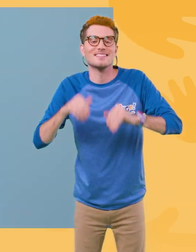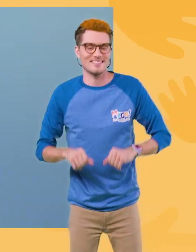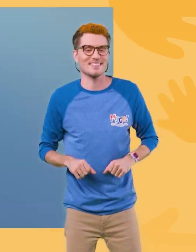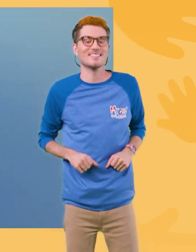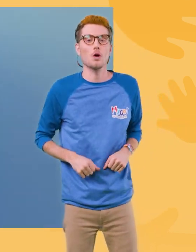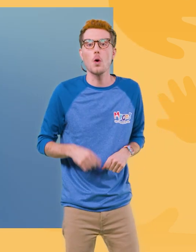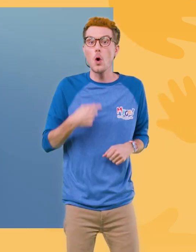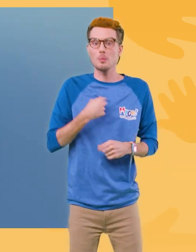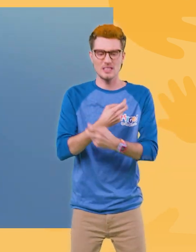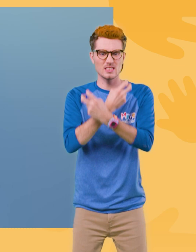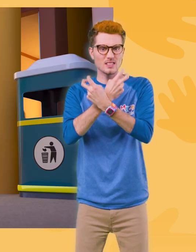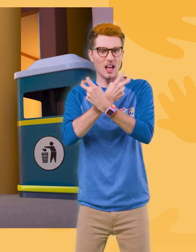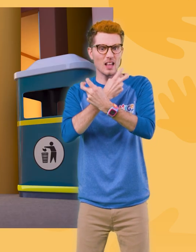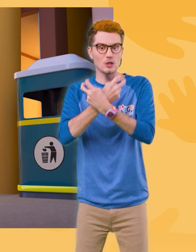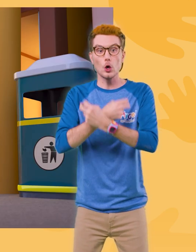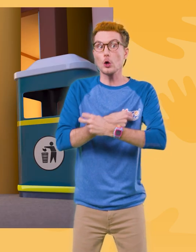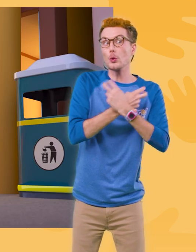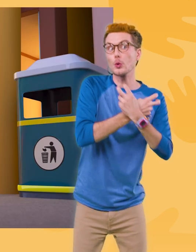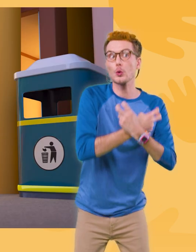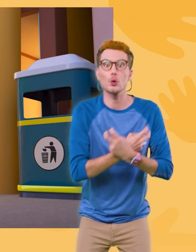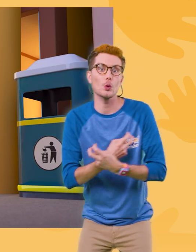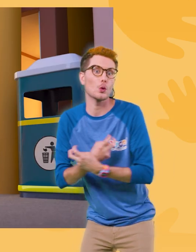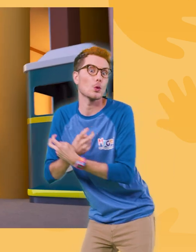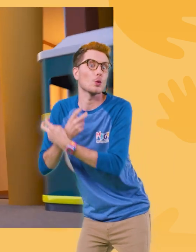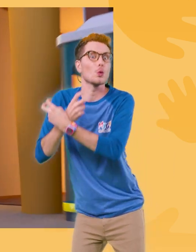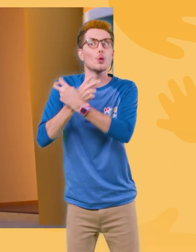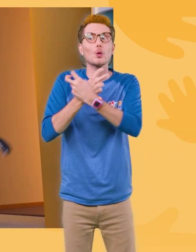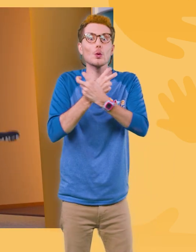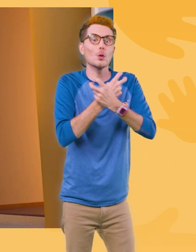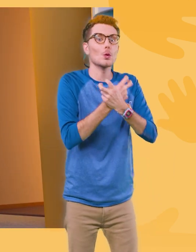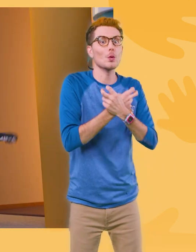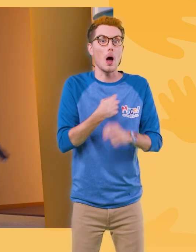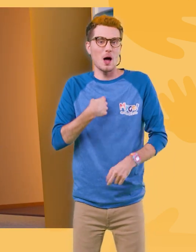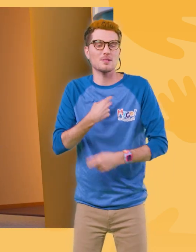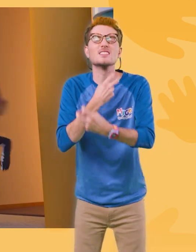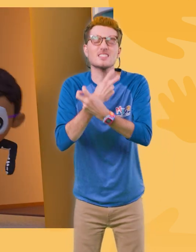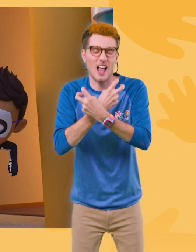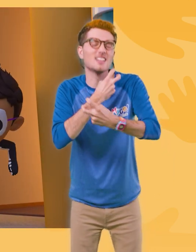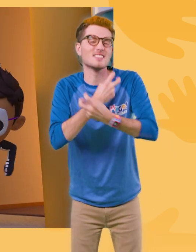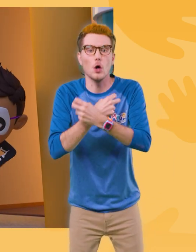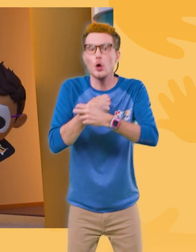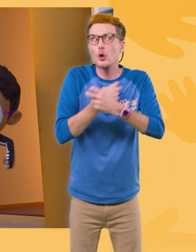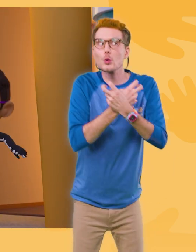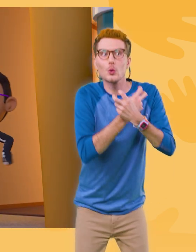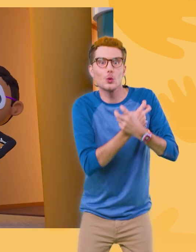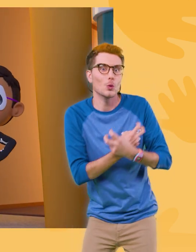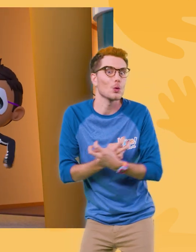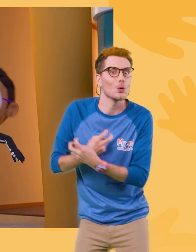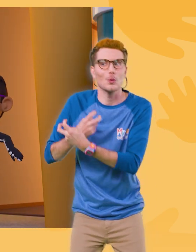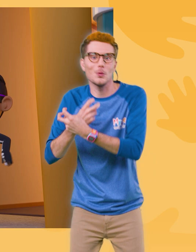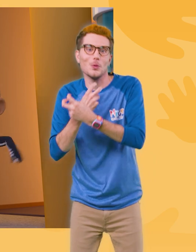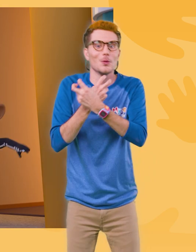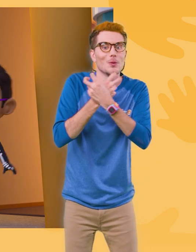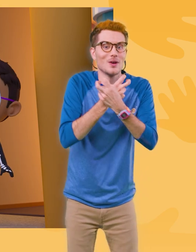Halloween. I'm a skeleton. Do, do, do, do. I'm a skeleton. Do, do, do, do. And I love